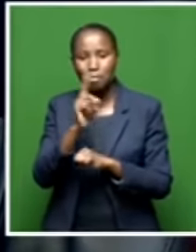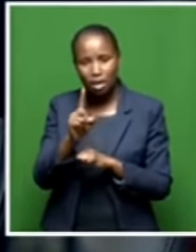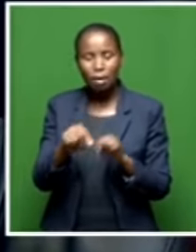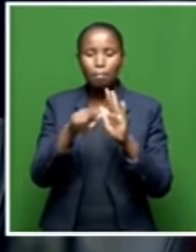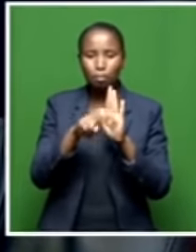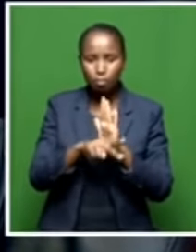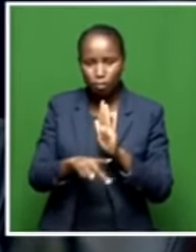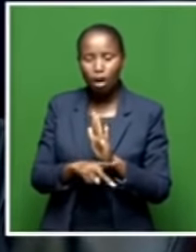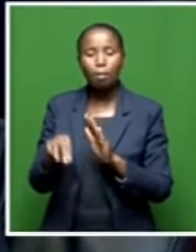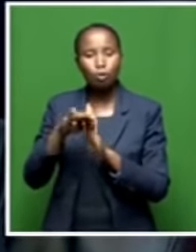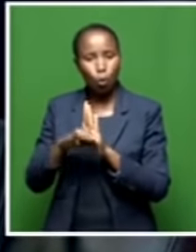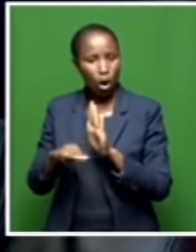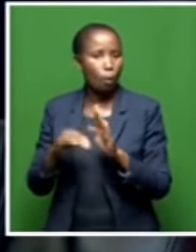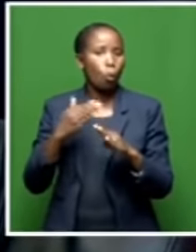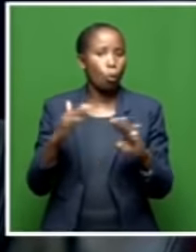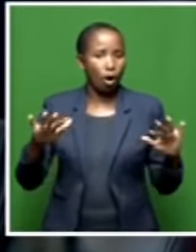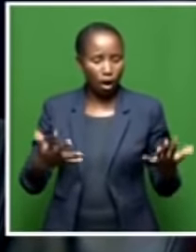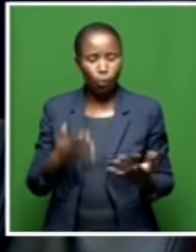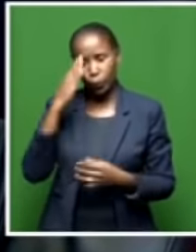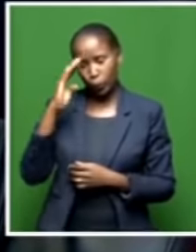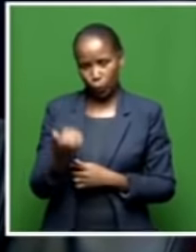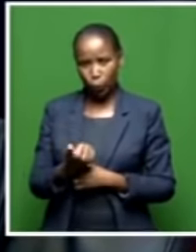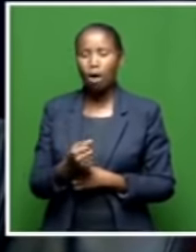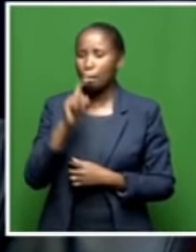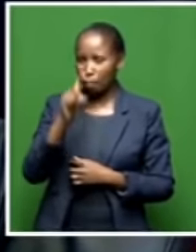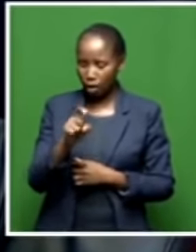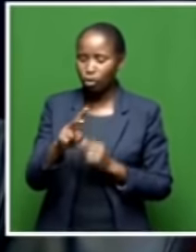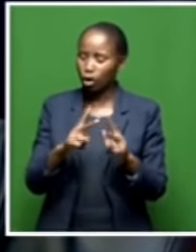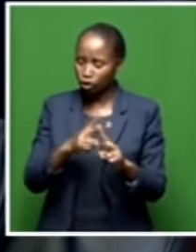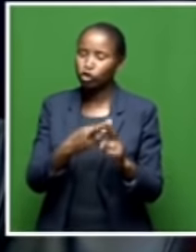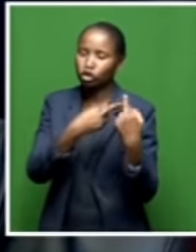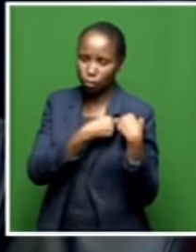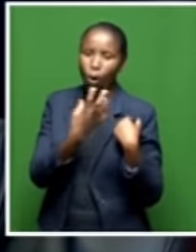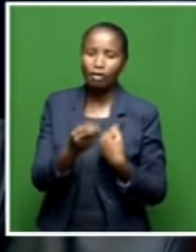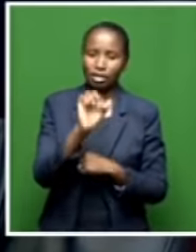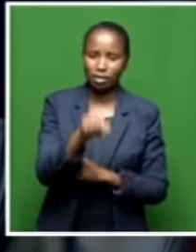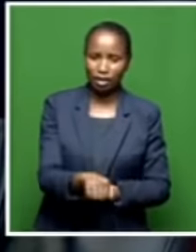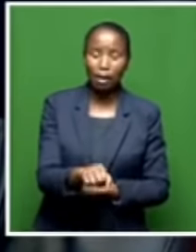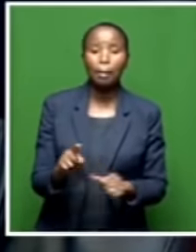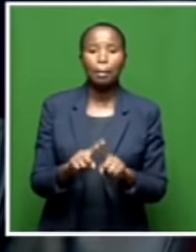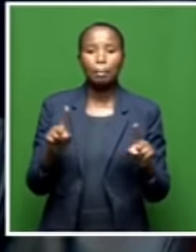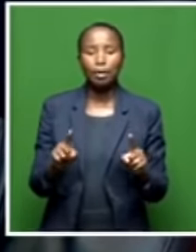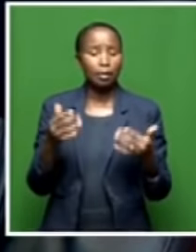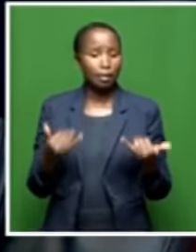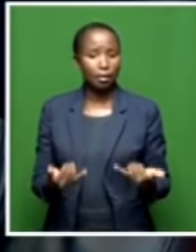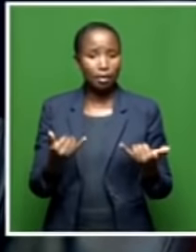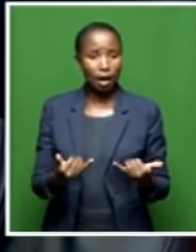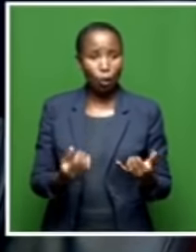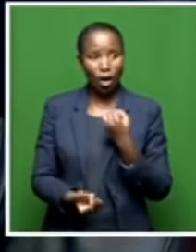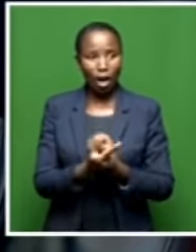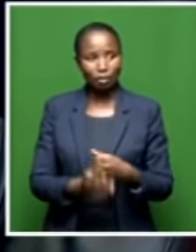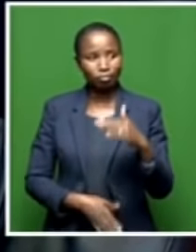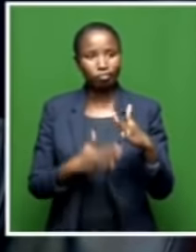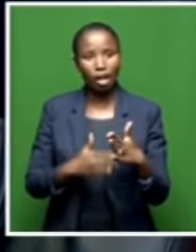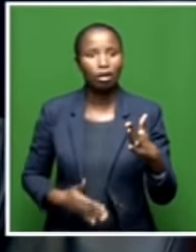be accountability. But yet we run into this brick wall of party politics and political parties.